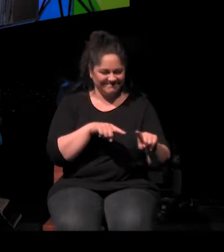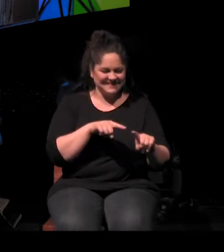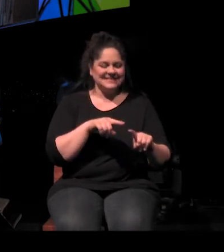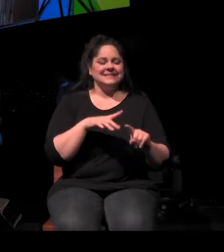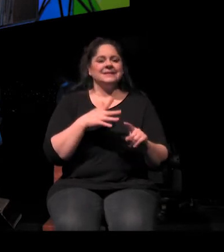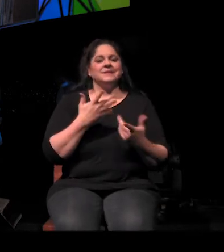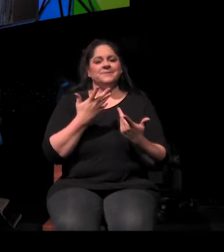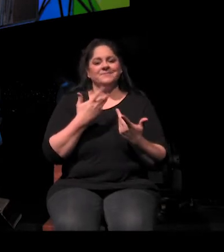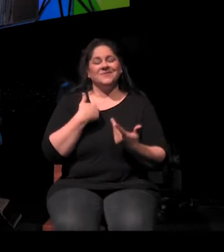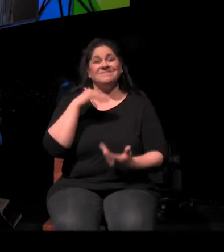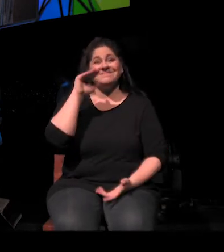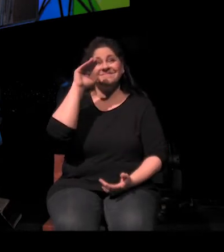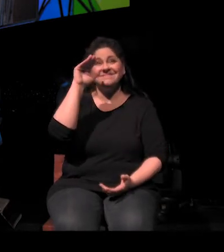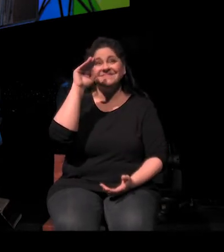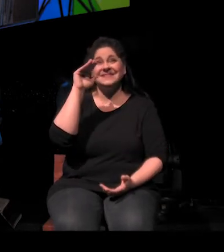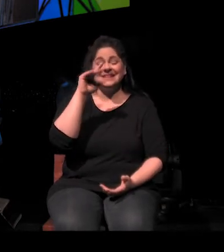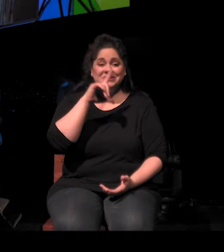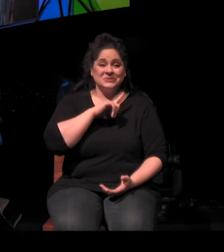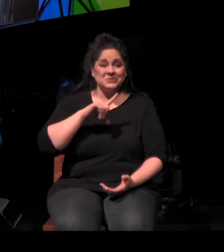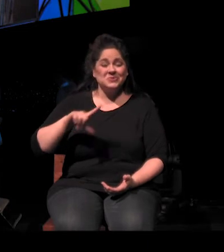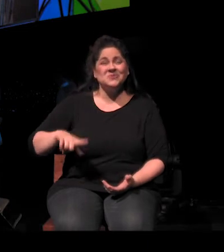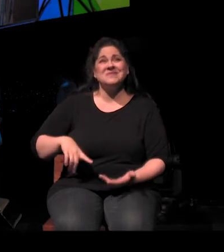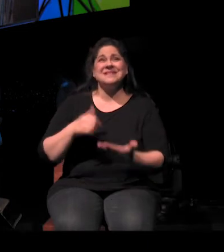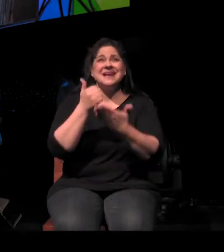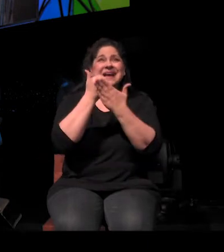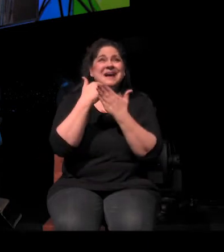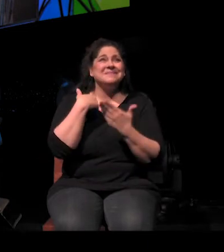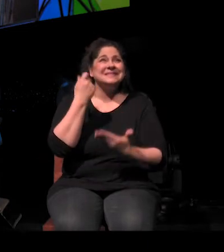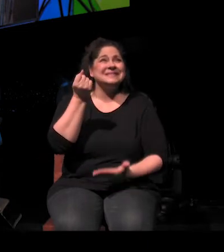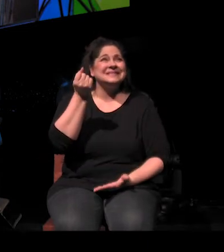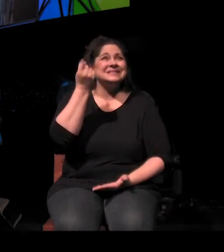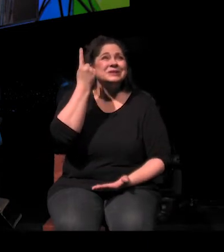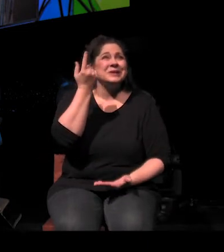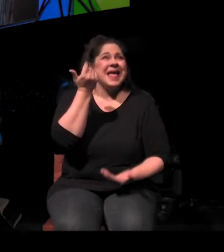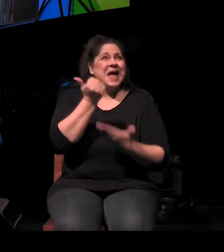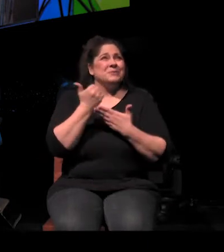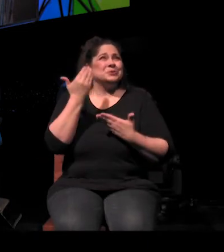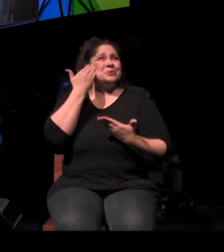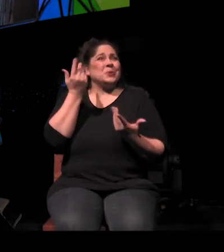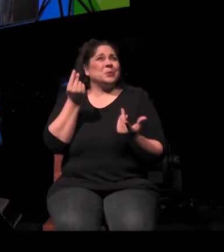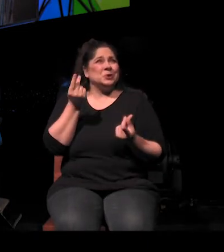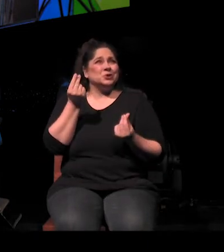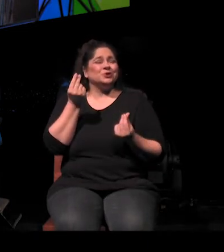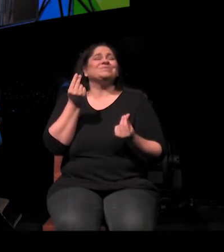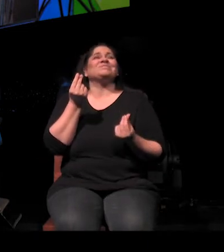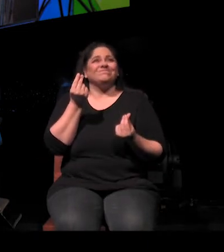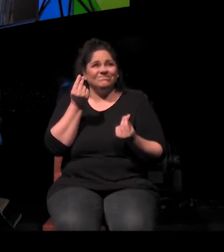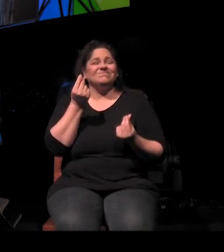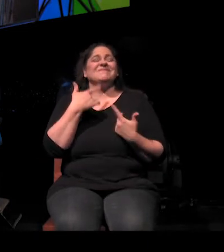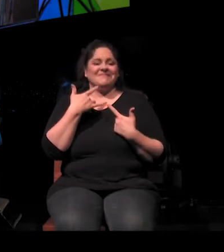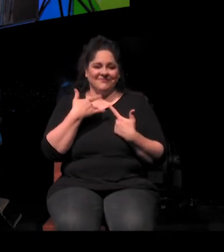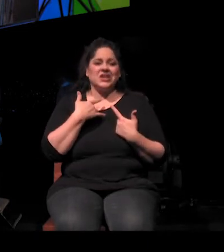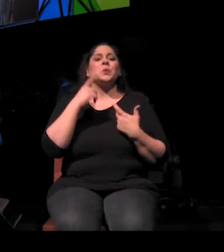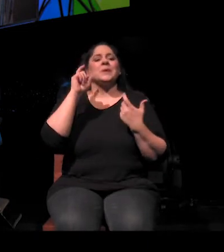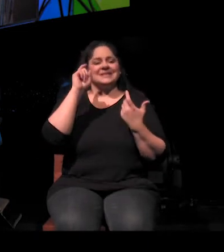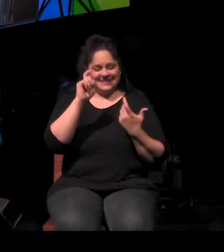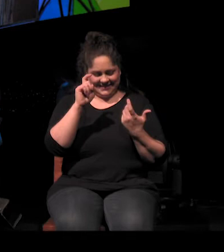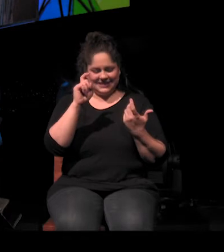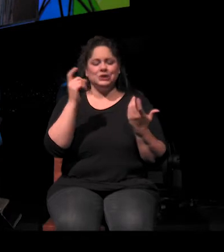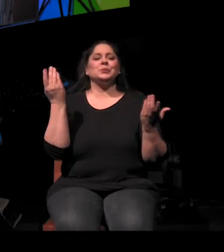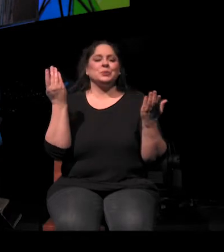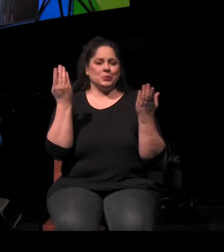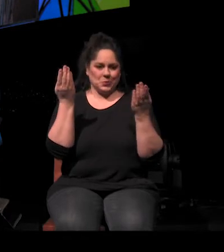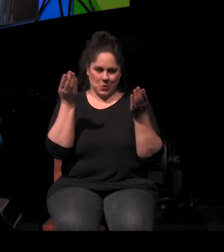just asked the Lord for discernment and felt like, yes, we're gonna close our doors to the public and not